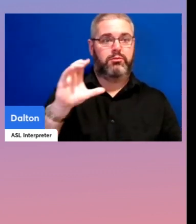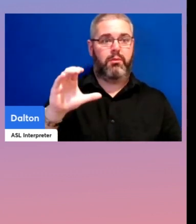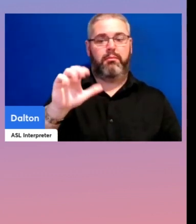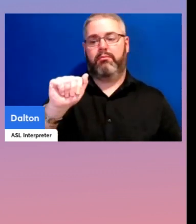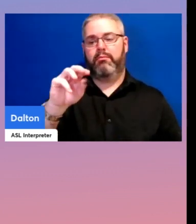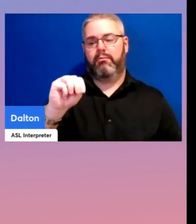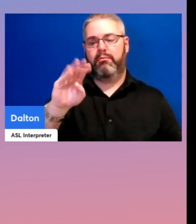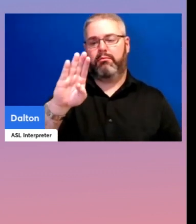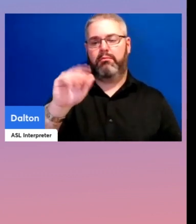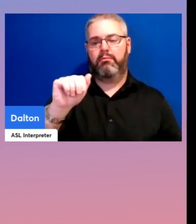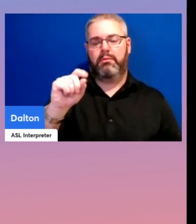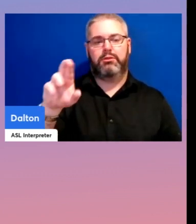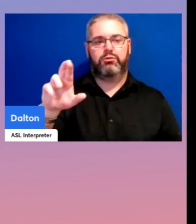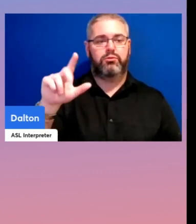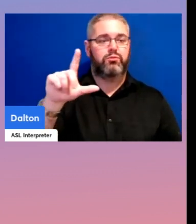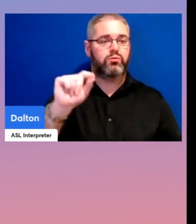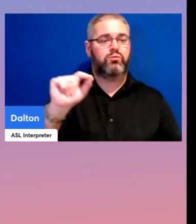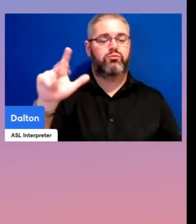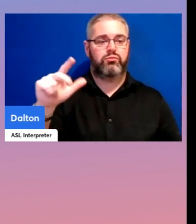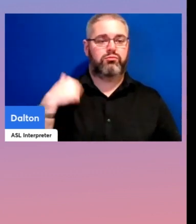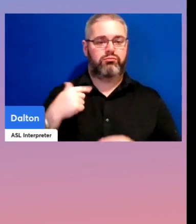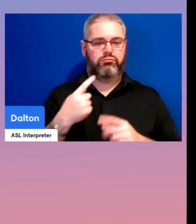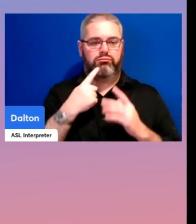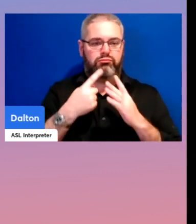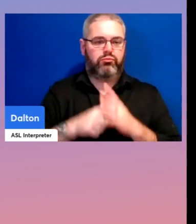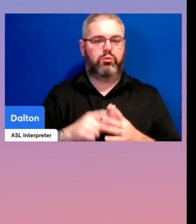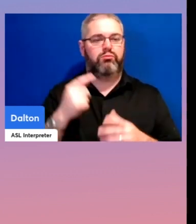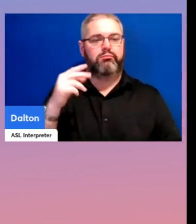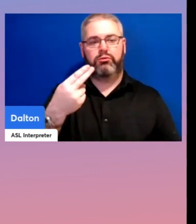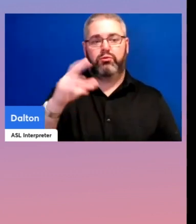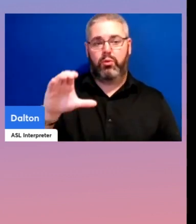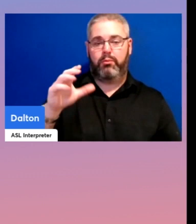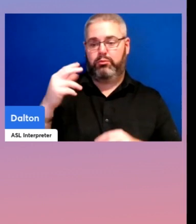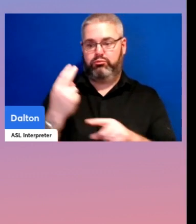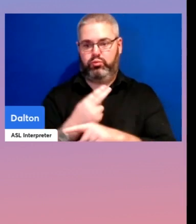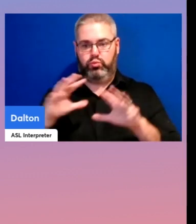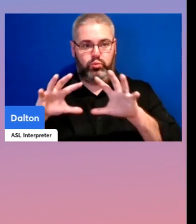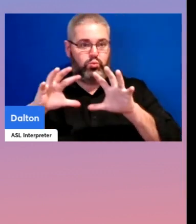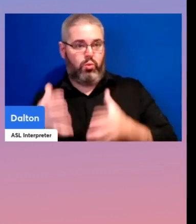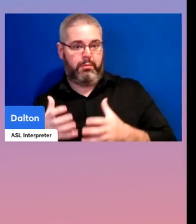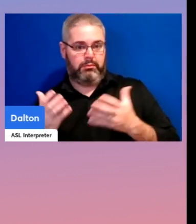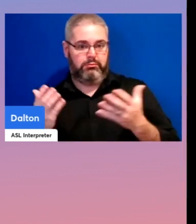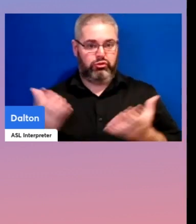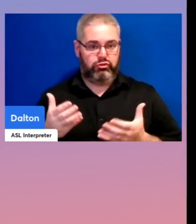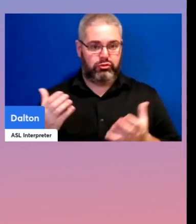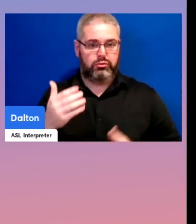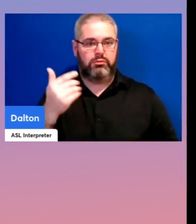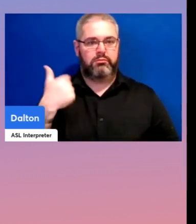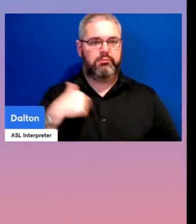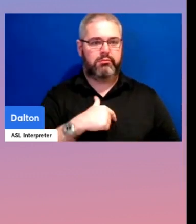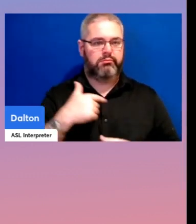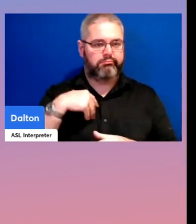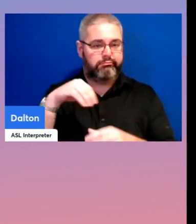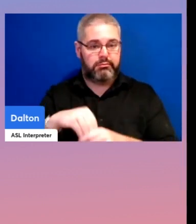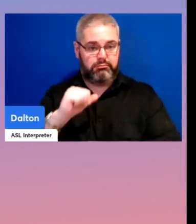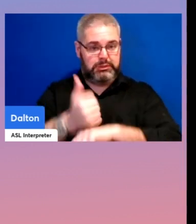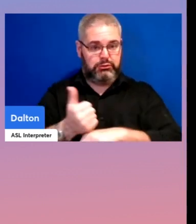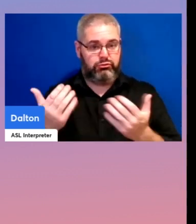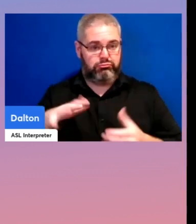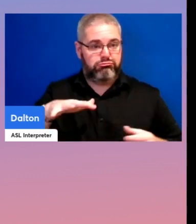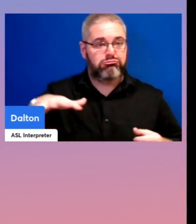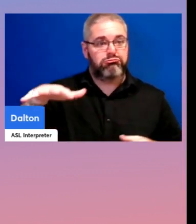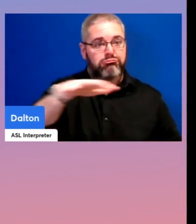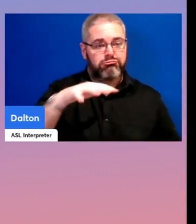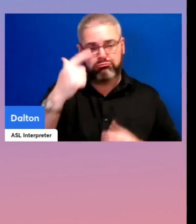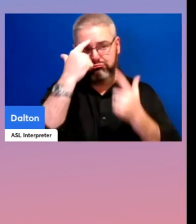and I recently started up a HashiCorp user group here in the Gothenburg area. So if you're based here, feel free to